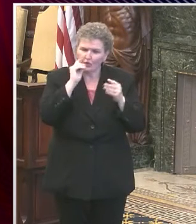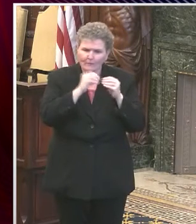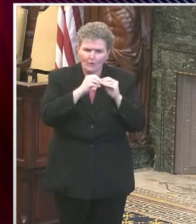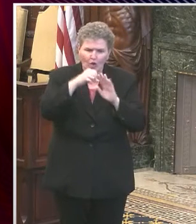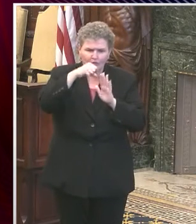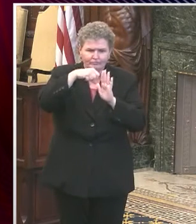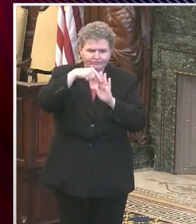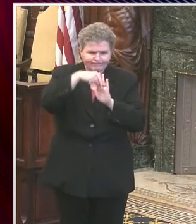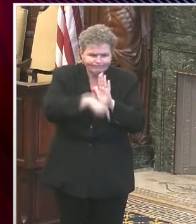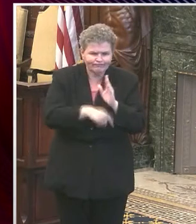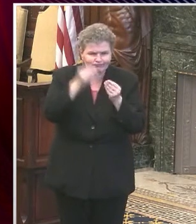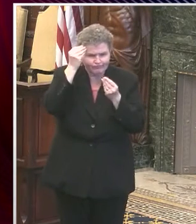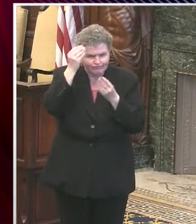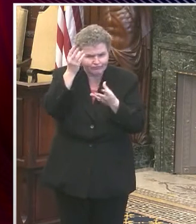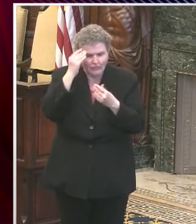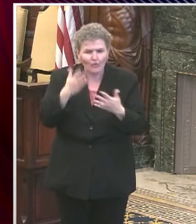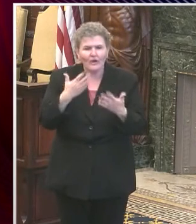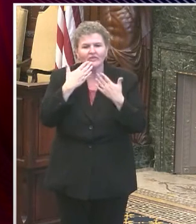www.phila.gov/COVID. Thanks.